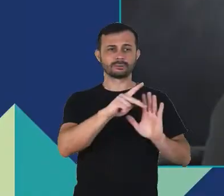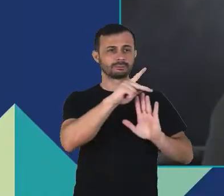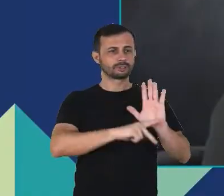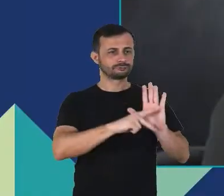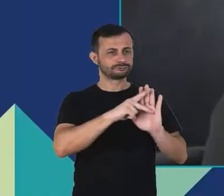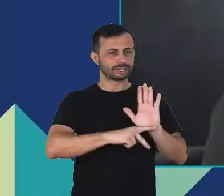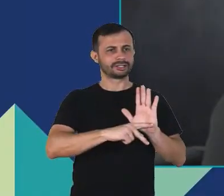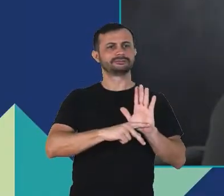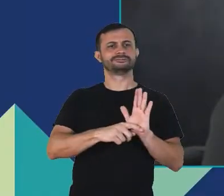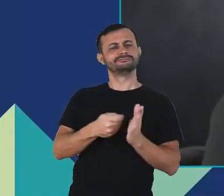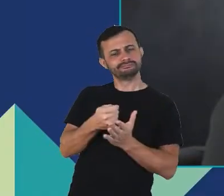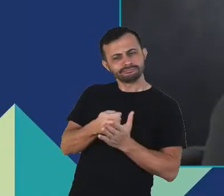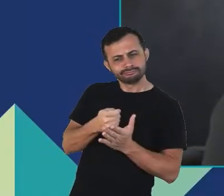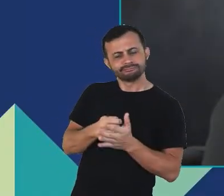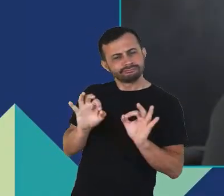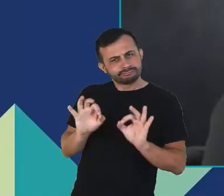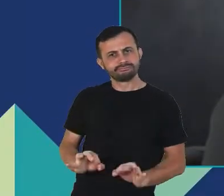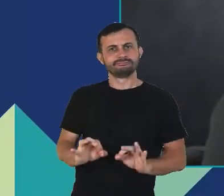site actually.